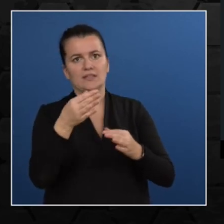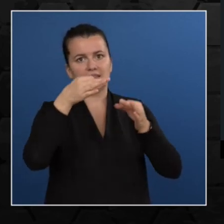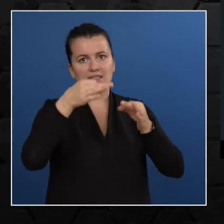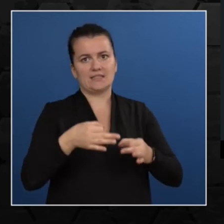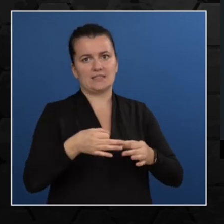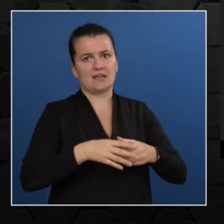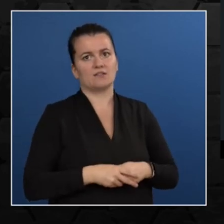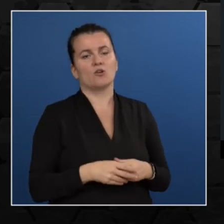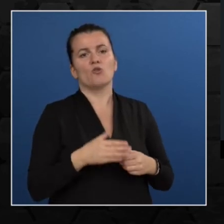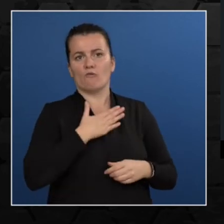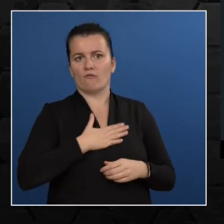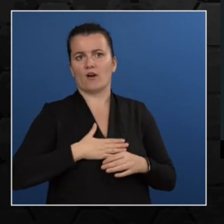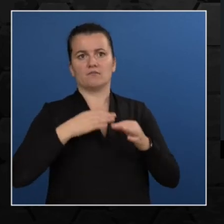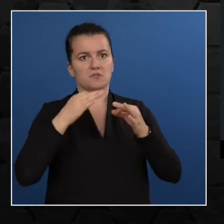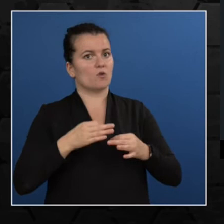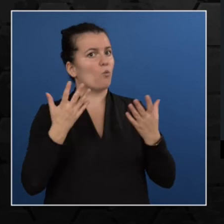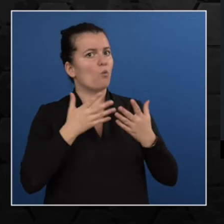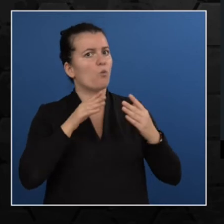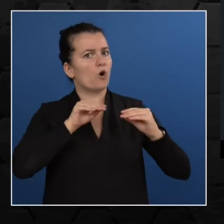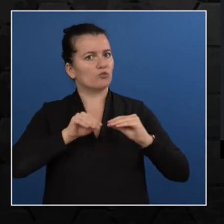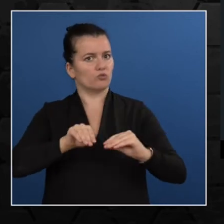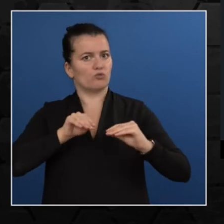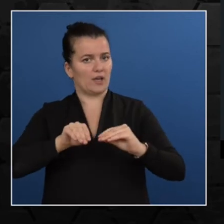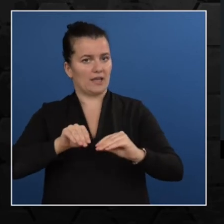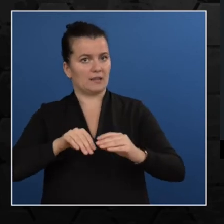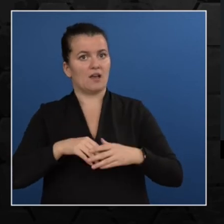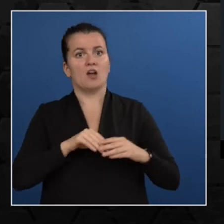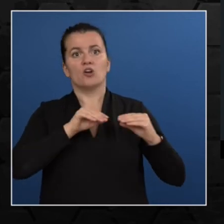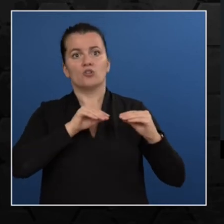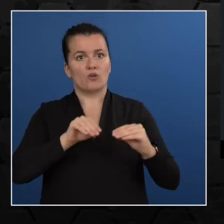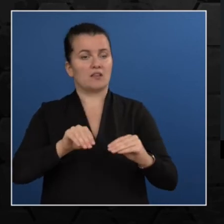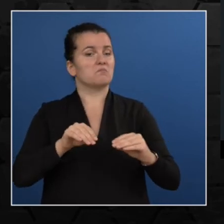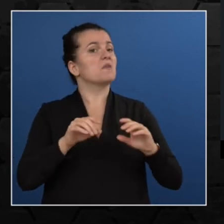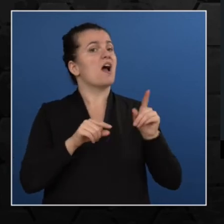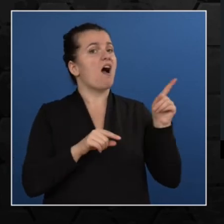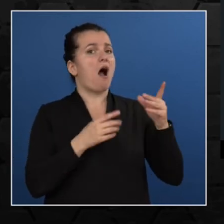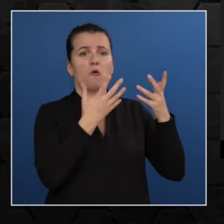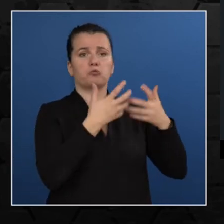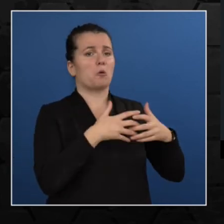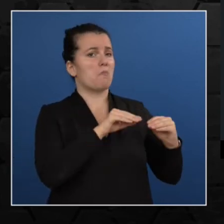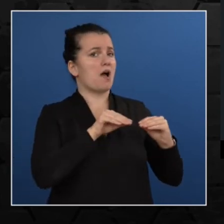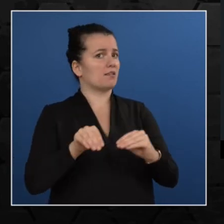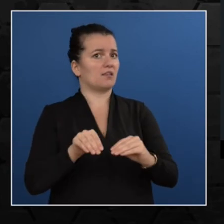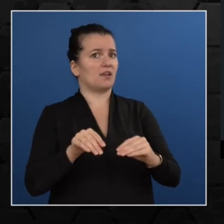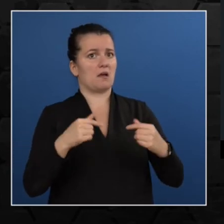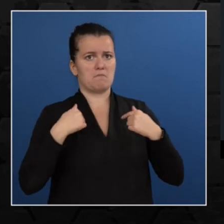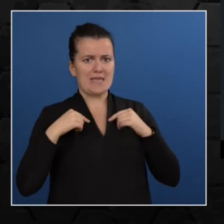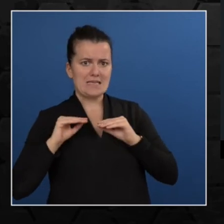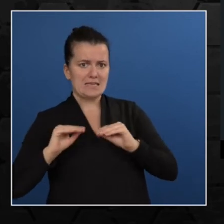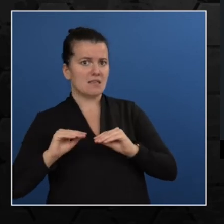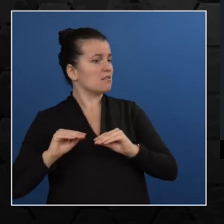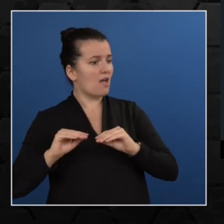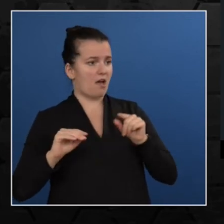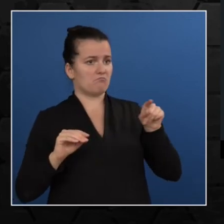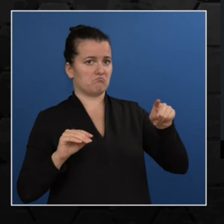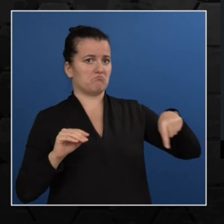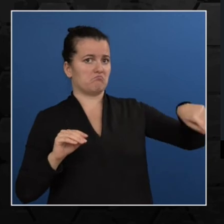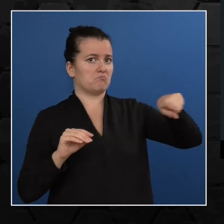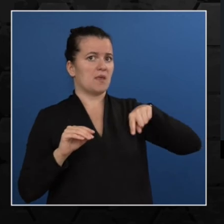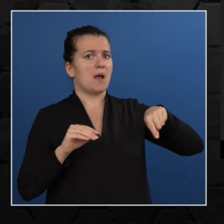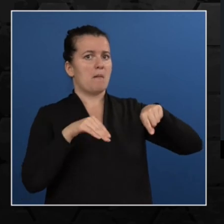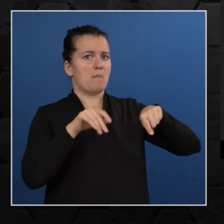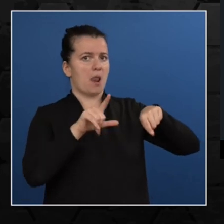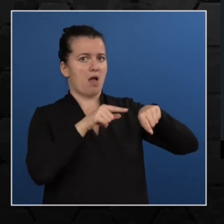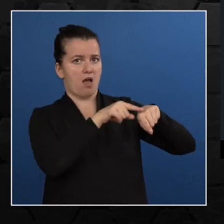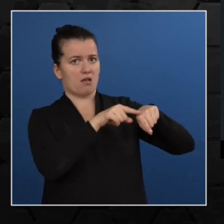you want to train. And it's going to do the training for you, as you can see. And that's just the first part. And then the